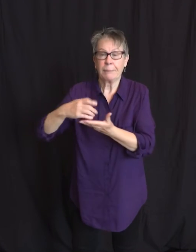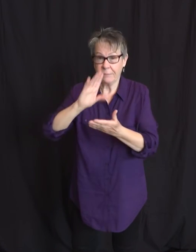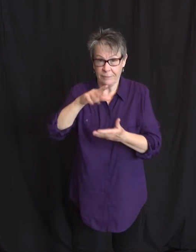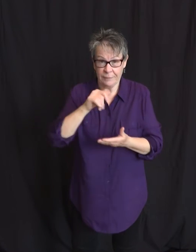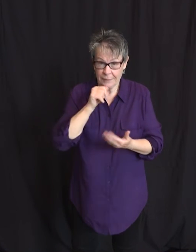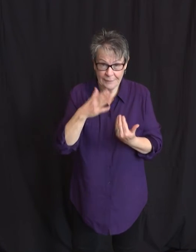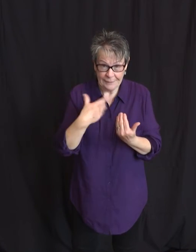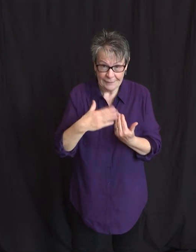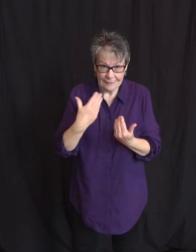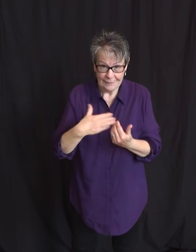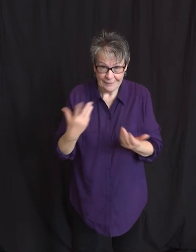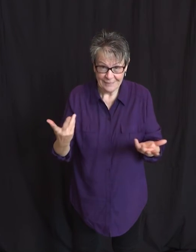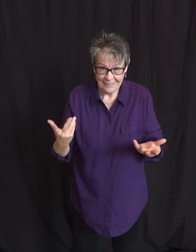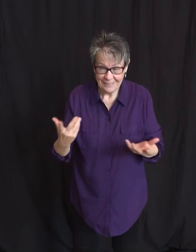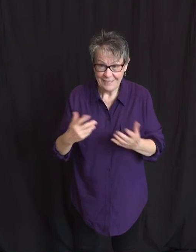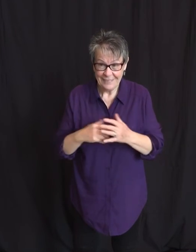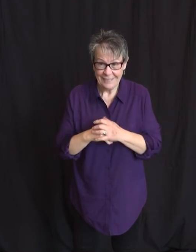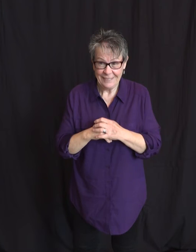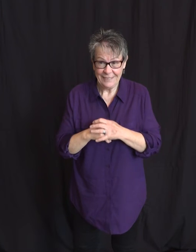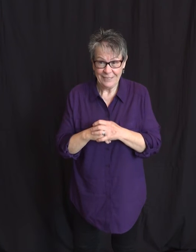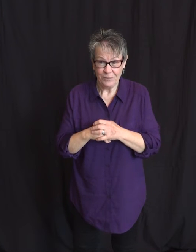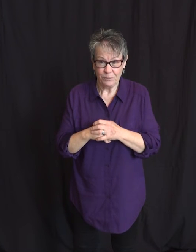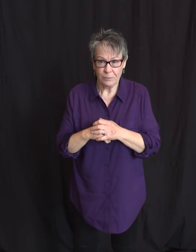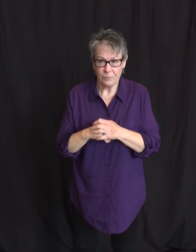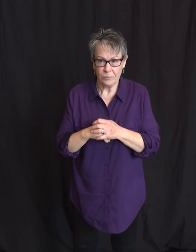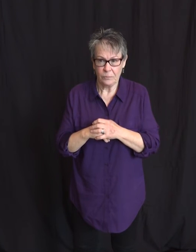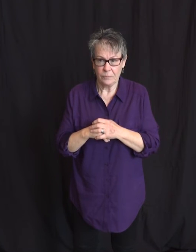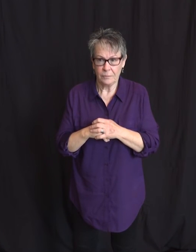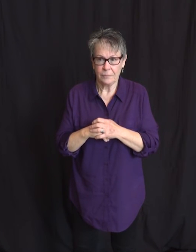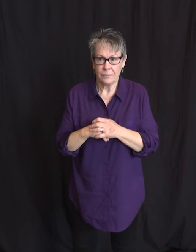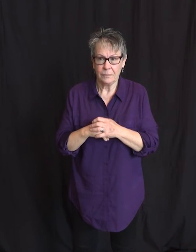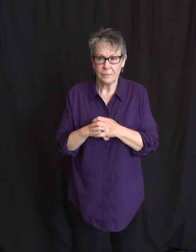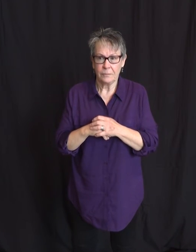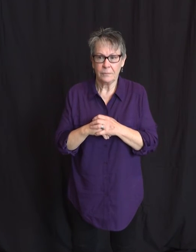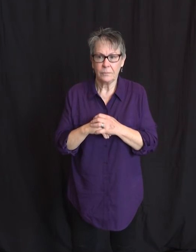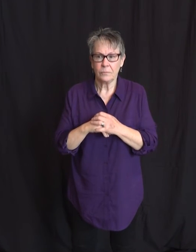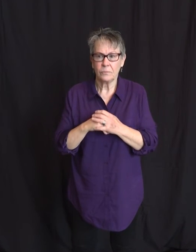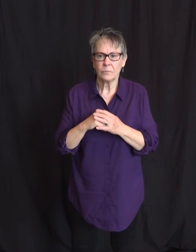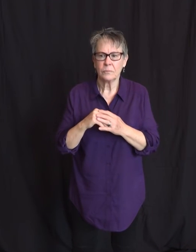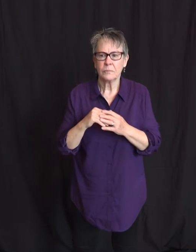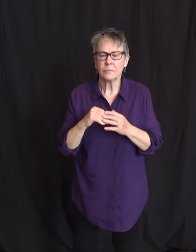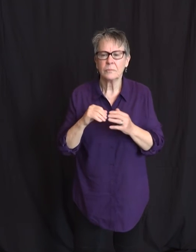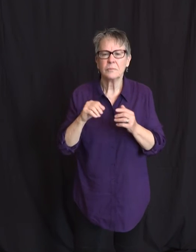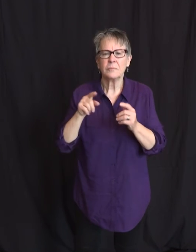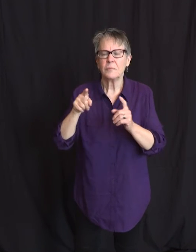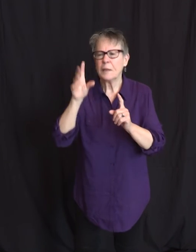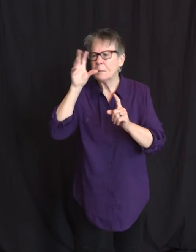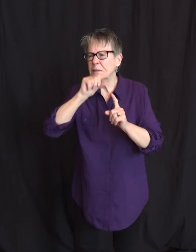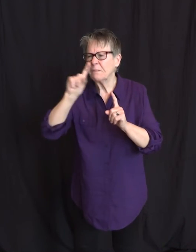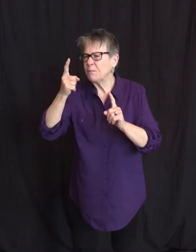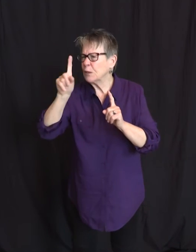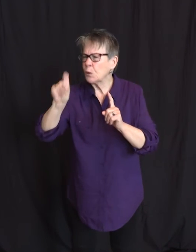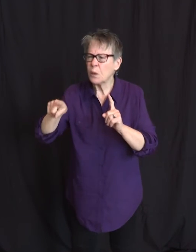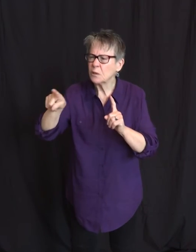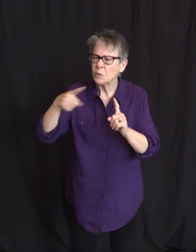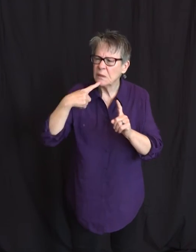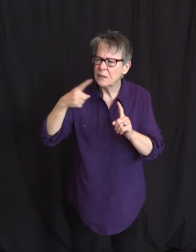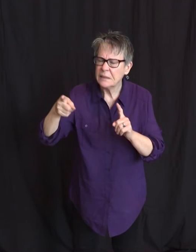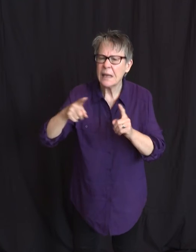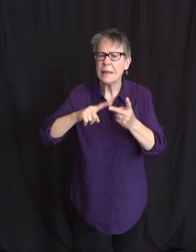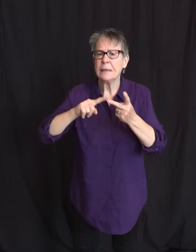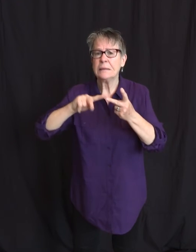that? Tom, I'll jump in on the first and you hit the second. Is that all right? Elise, we're talking to a